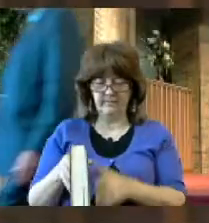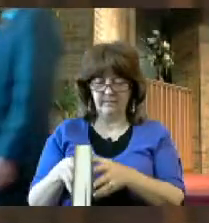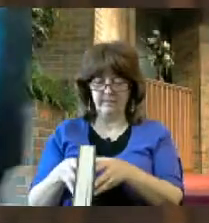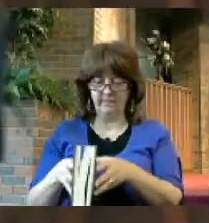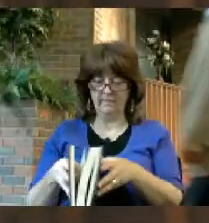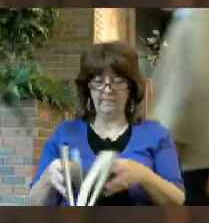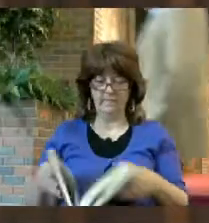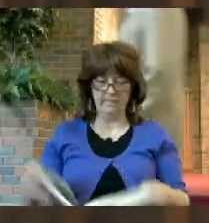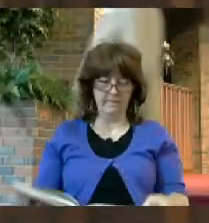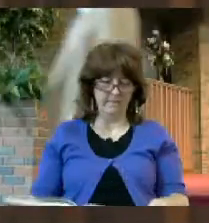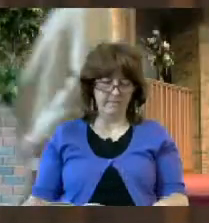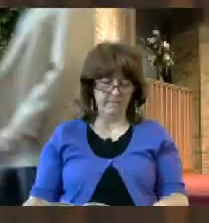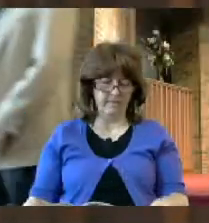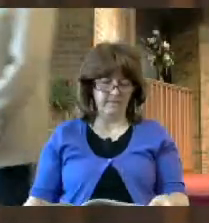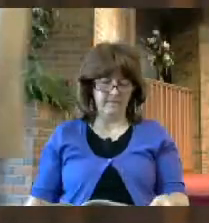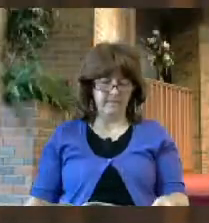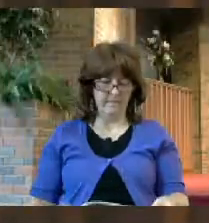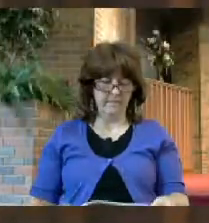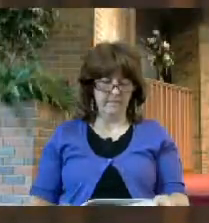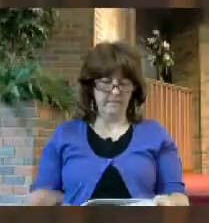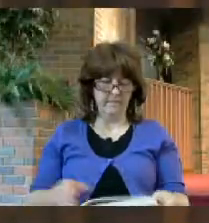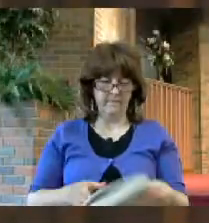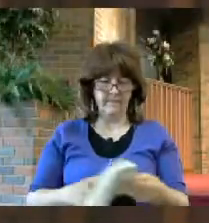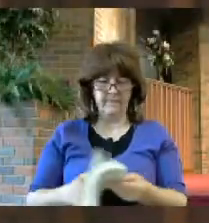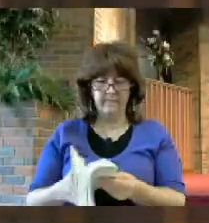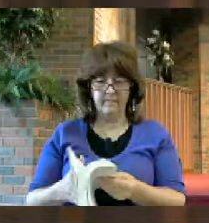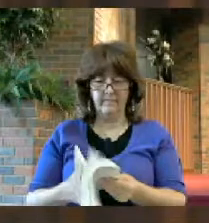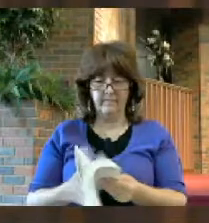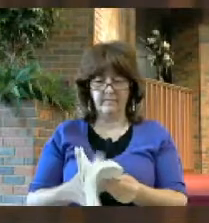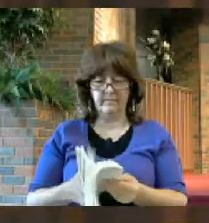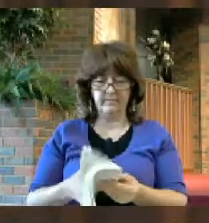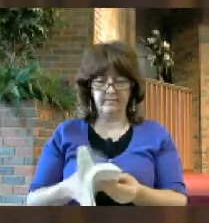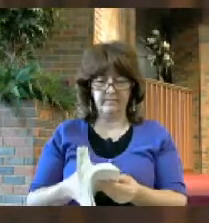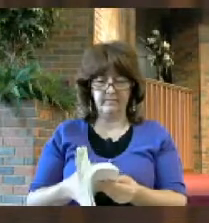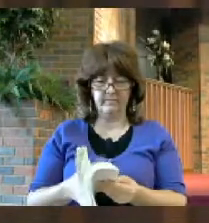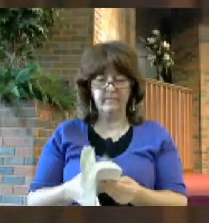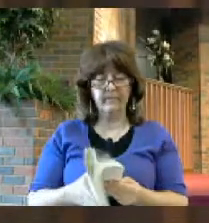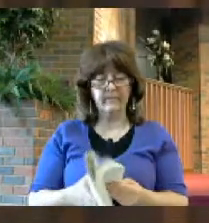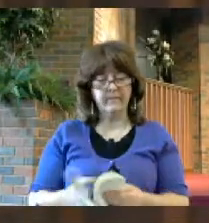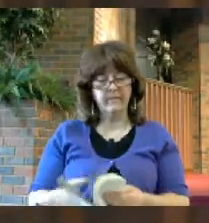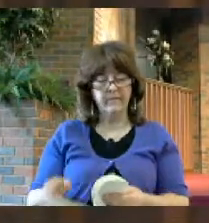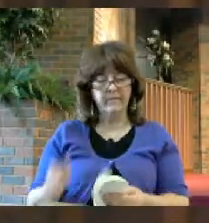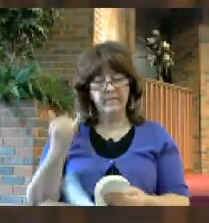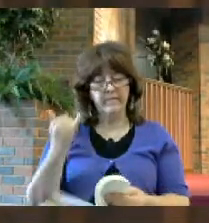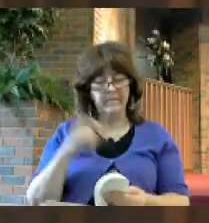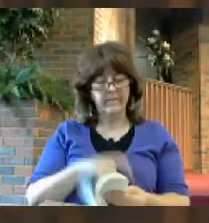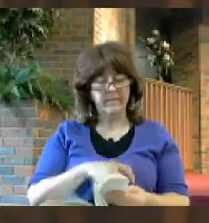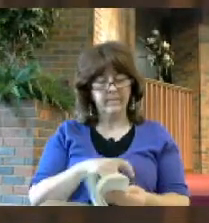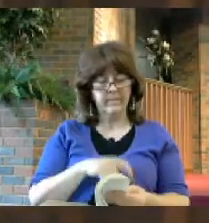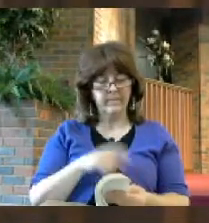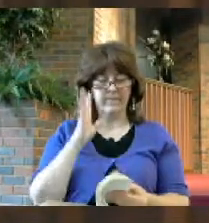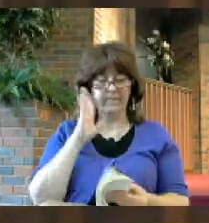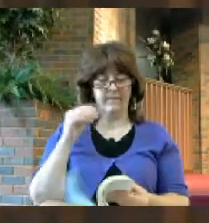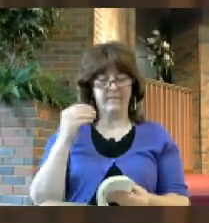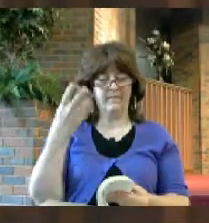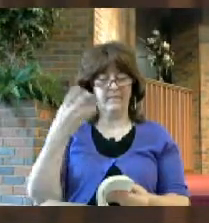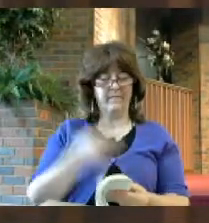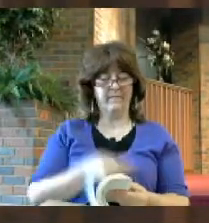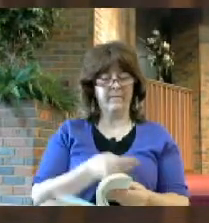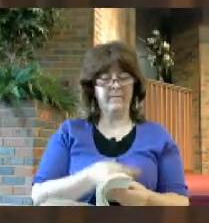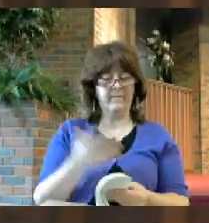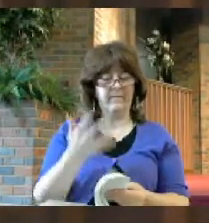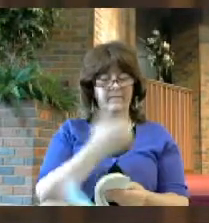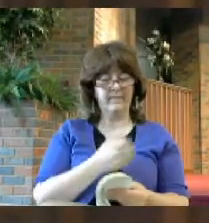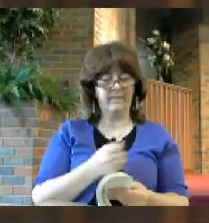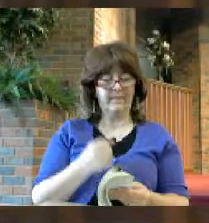Again, we'll sing a verse of 511. We're about to give back to God this morning some of what he's given us. You know, an offering of our